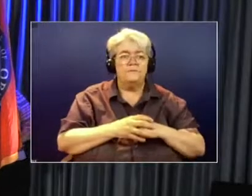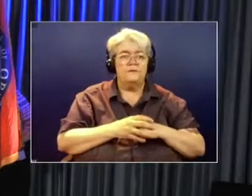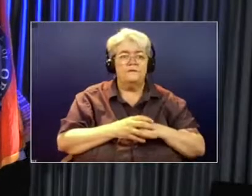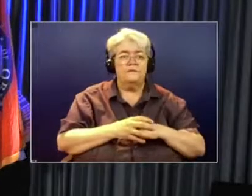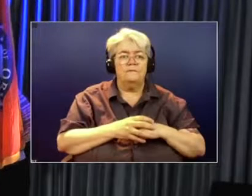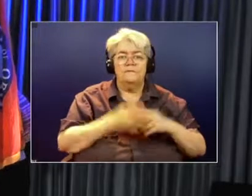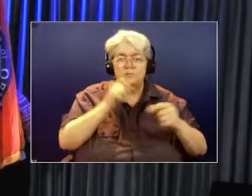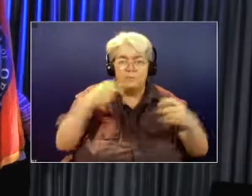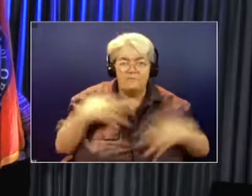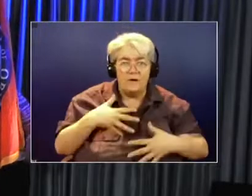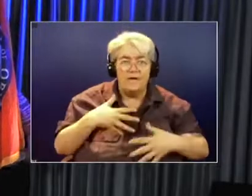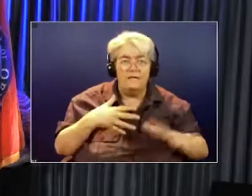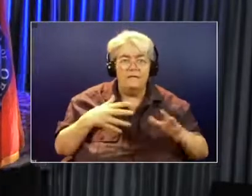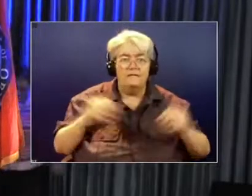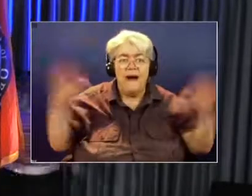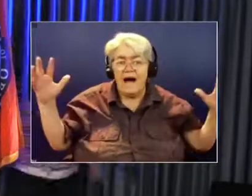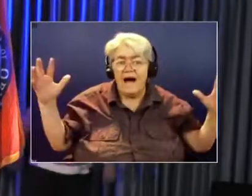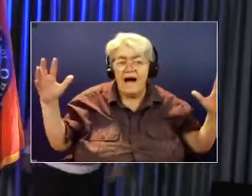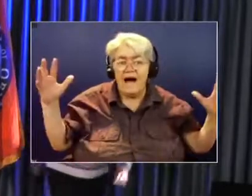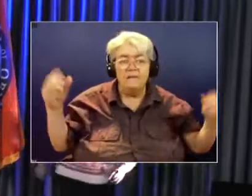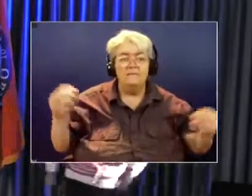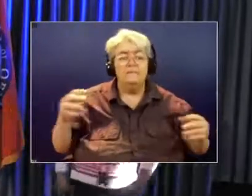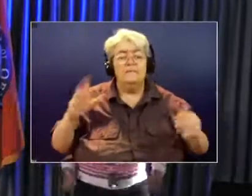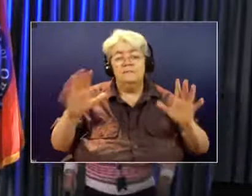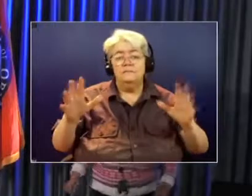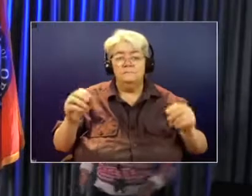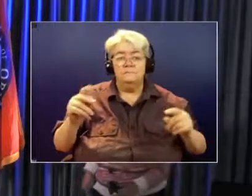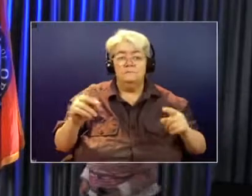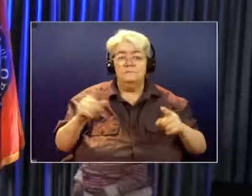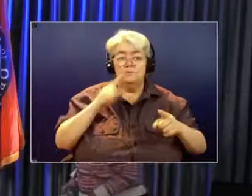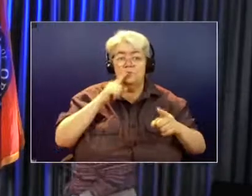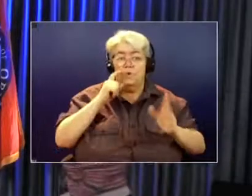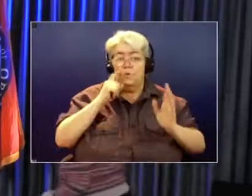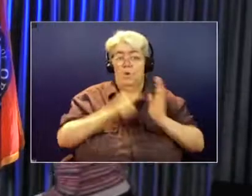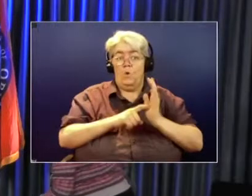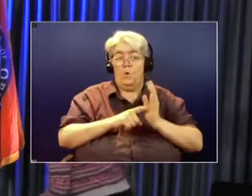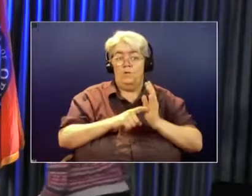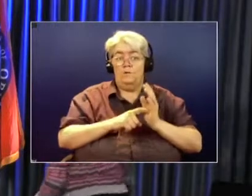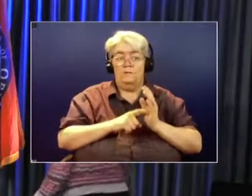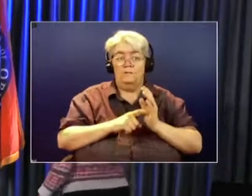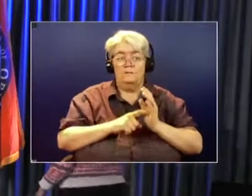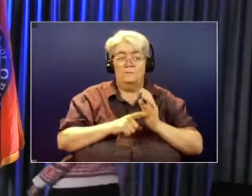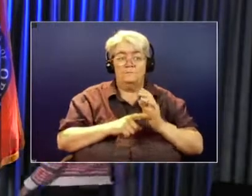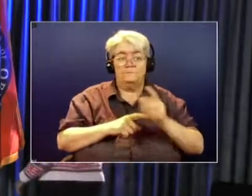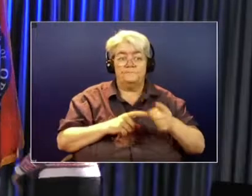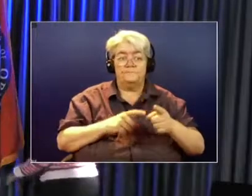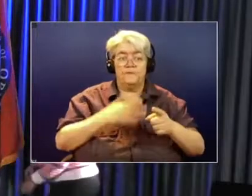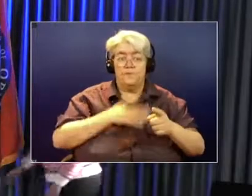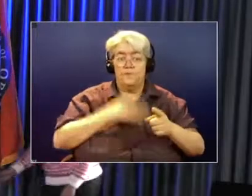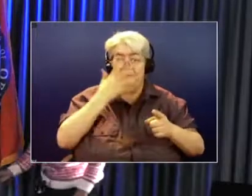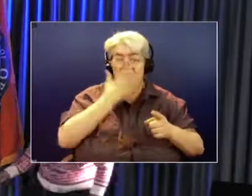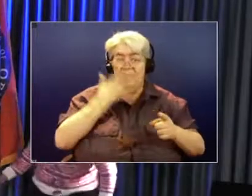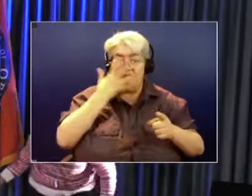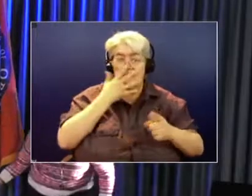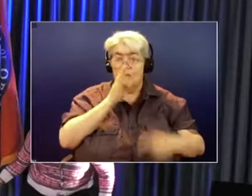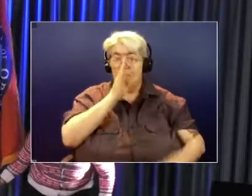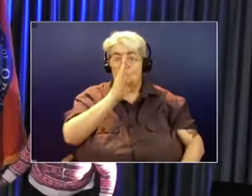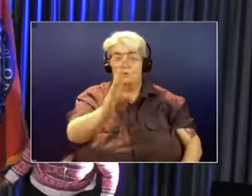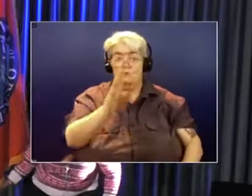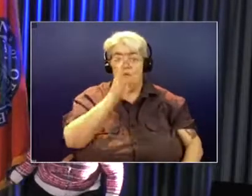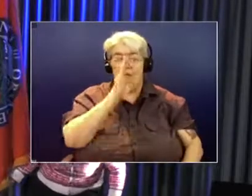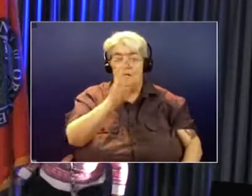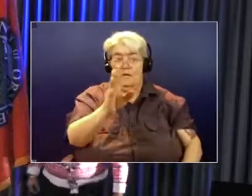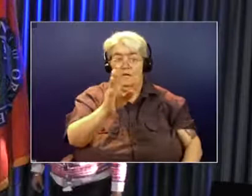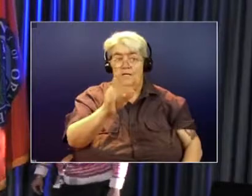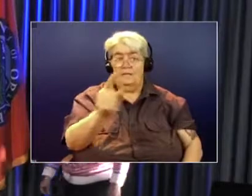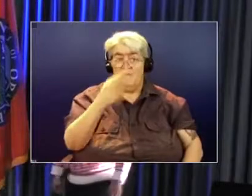scared. So what you notice with my face here, I'm just looking straight ahead, and I'm looking where they say to